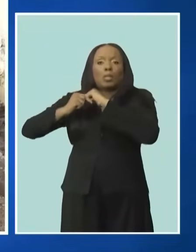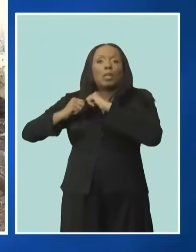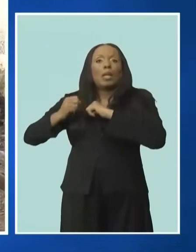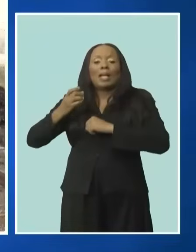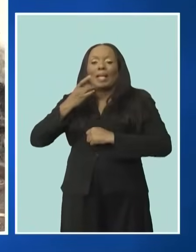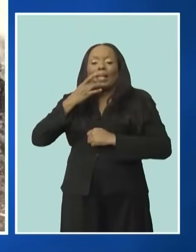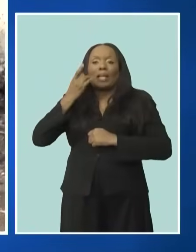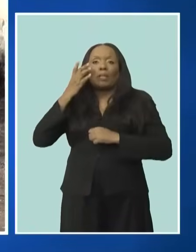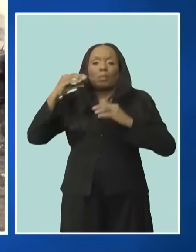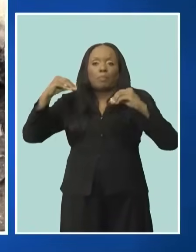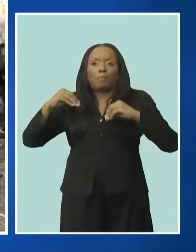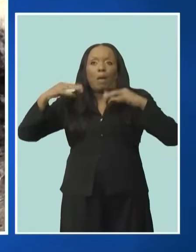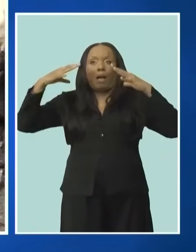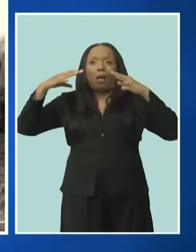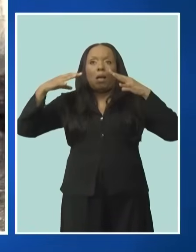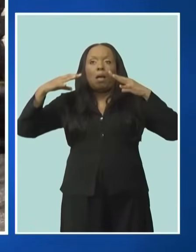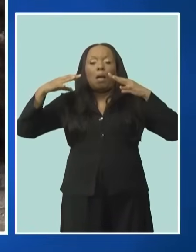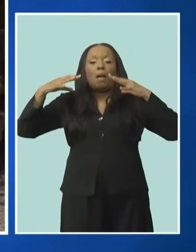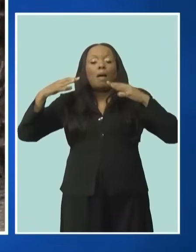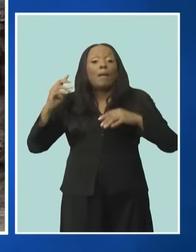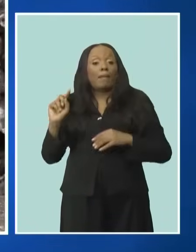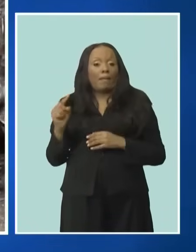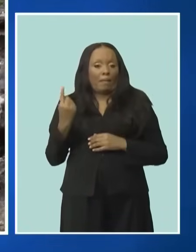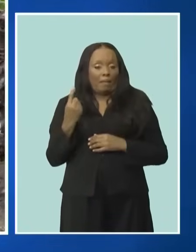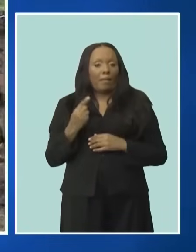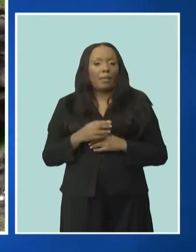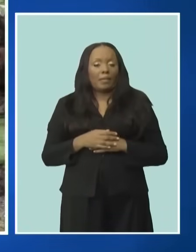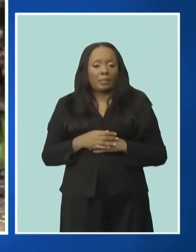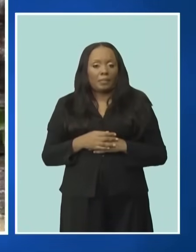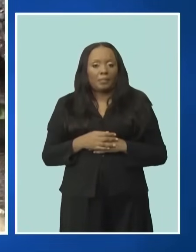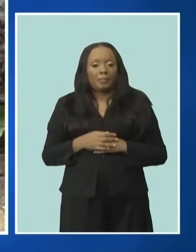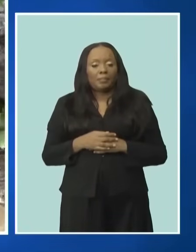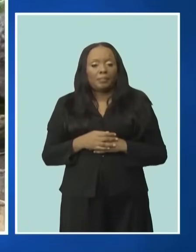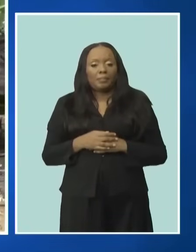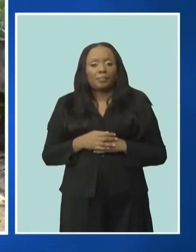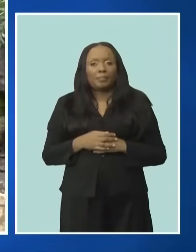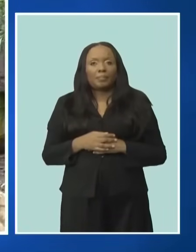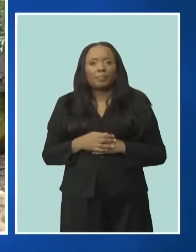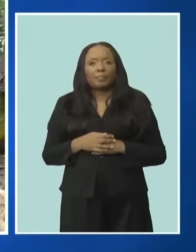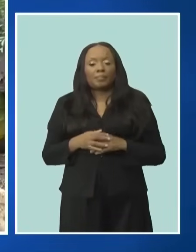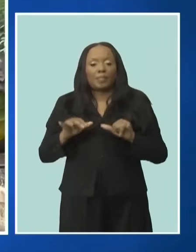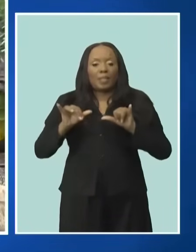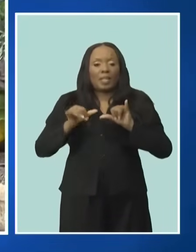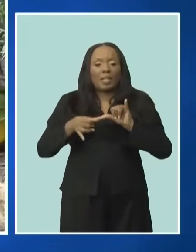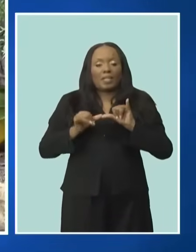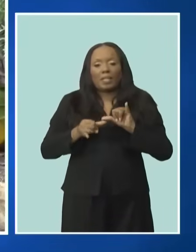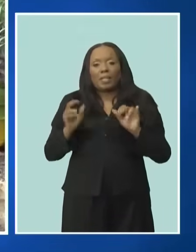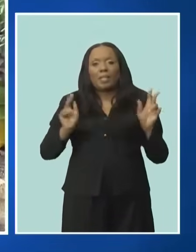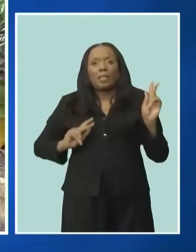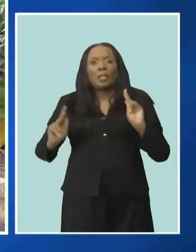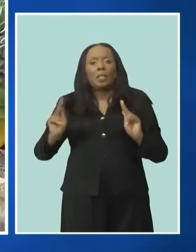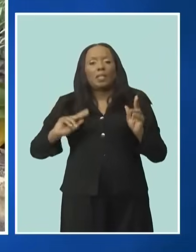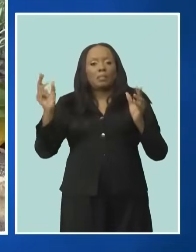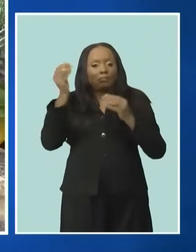before the entire system is brought back online. Additionally, engineering officials have disclosed that most of